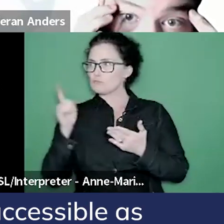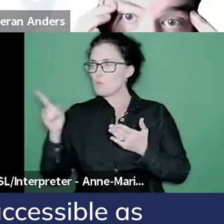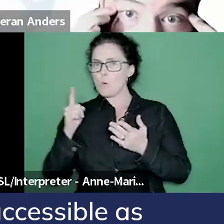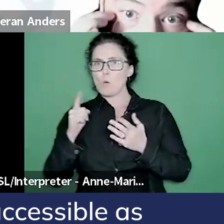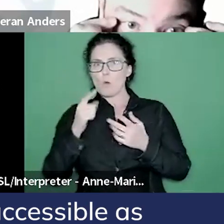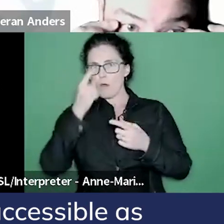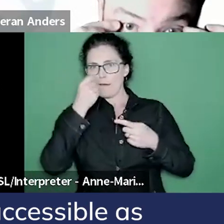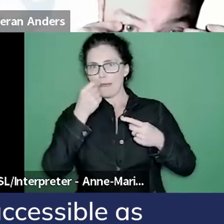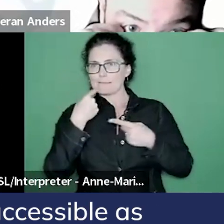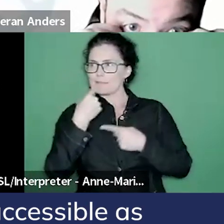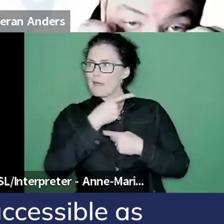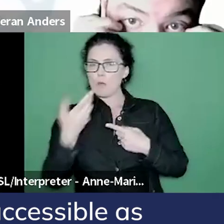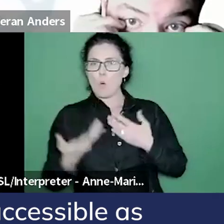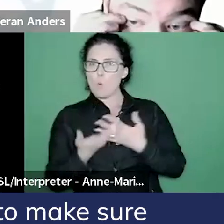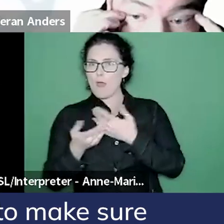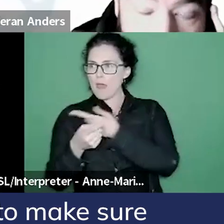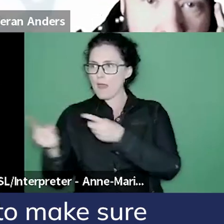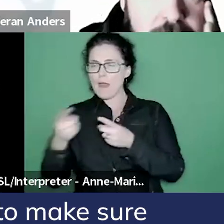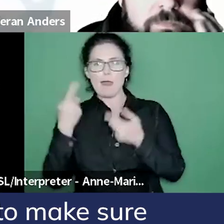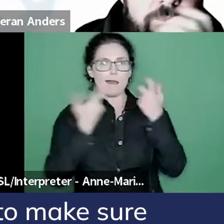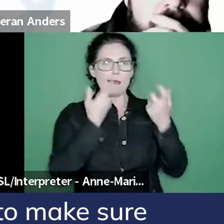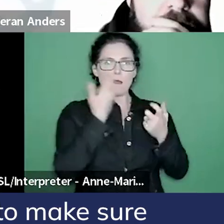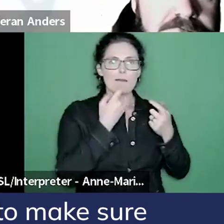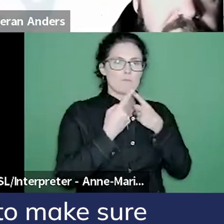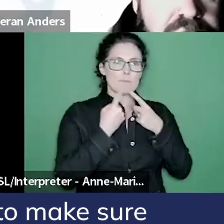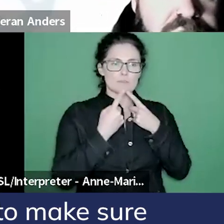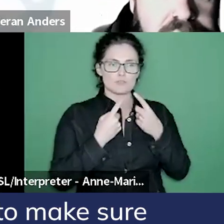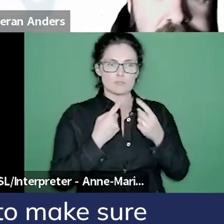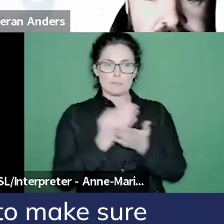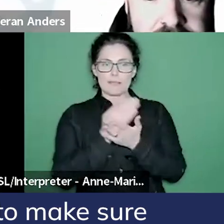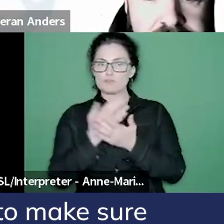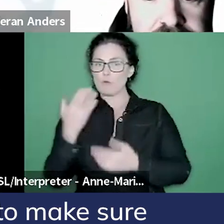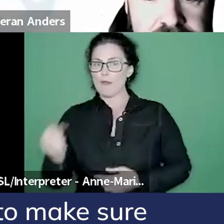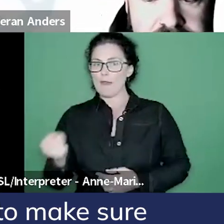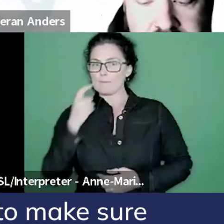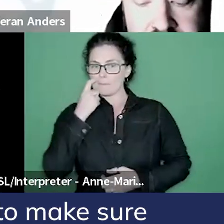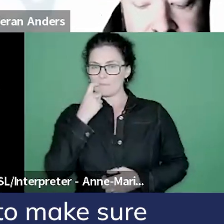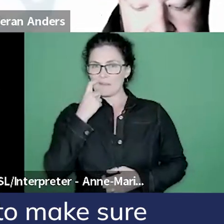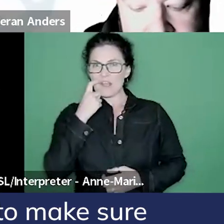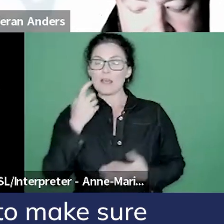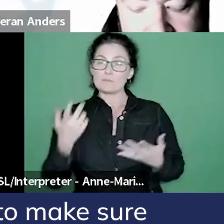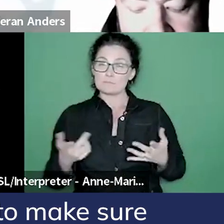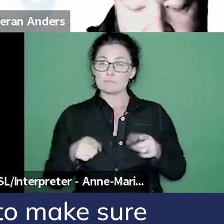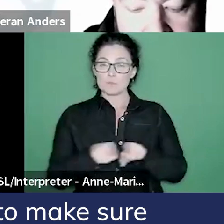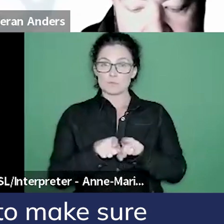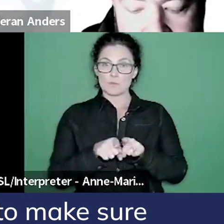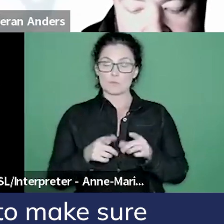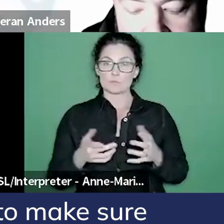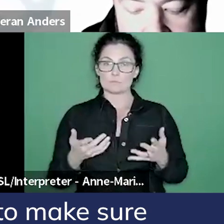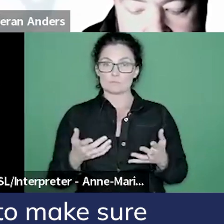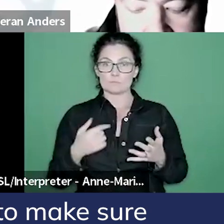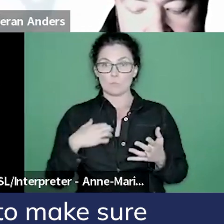accessible as possible is really, really important, because obviously, we want to make sure that not